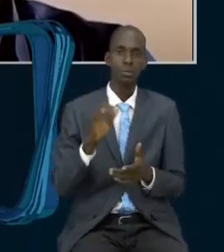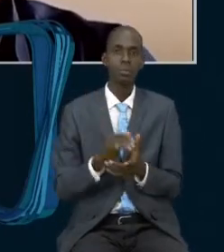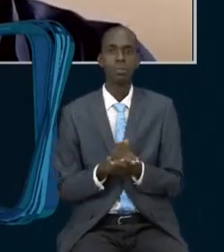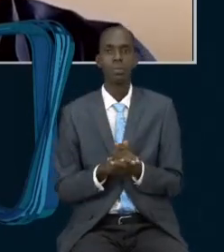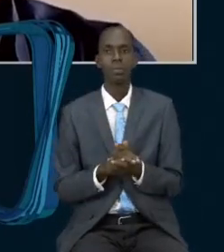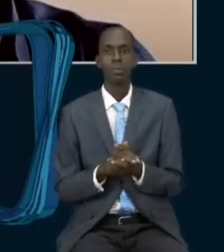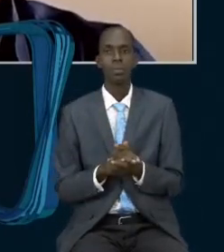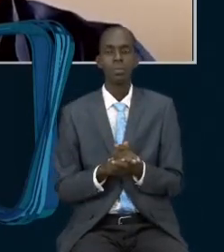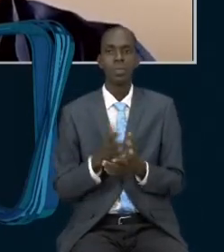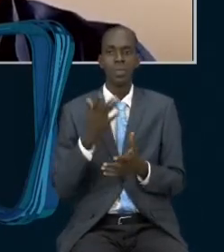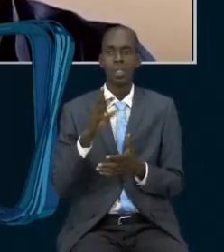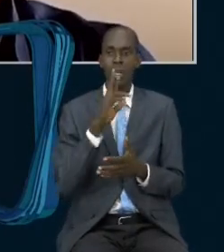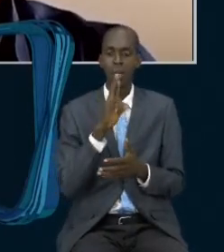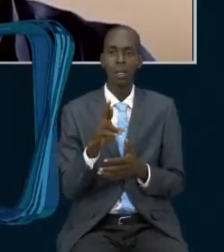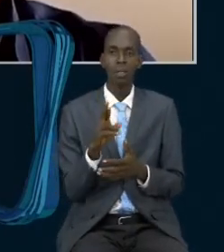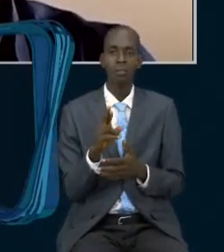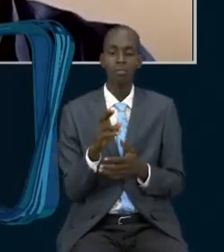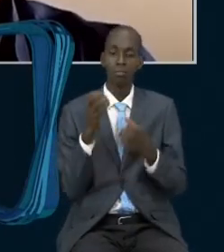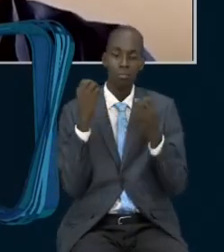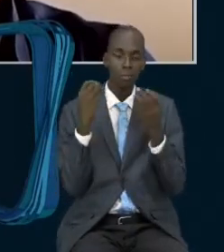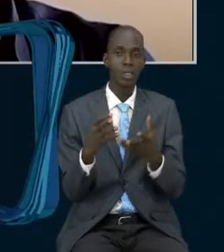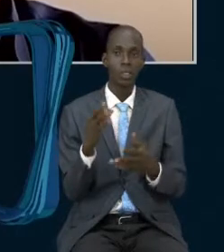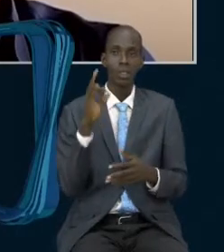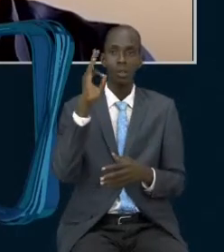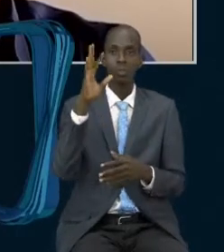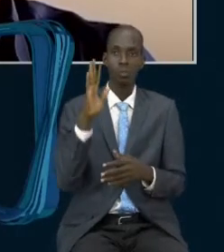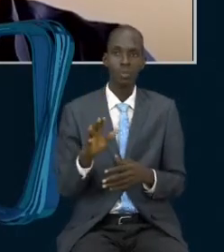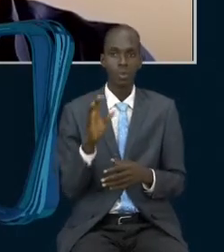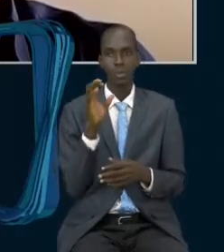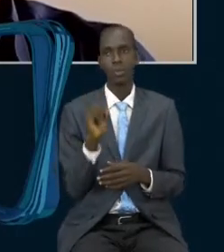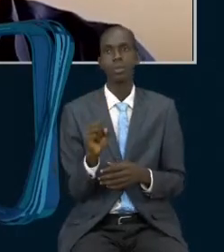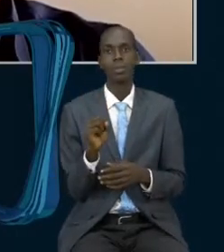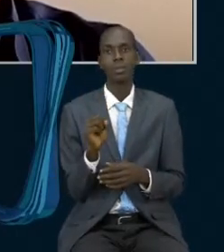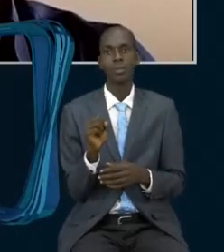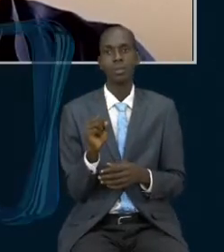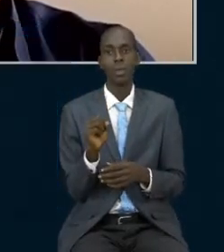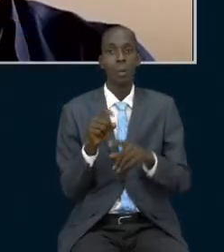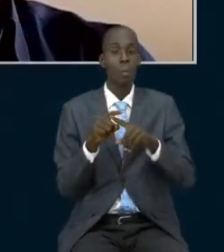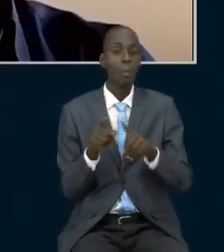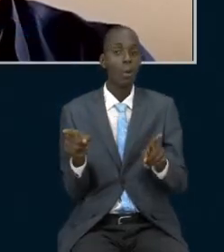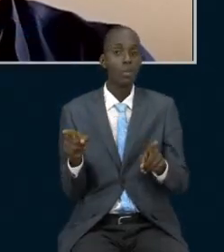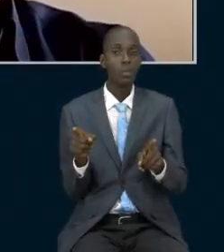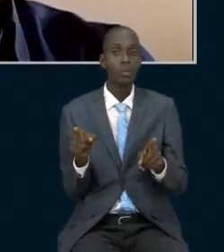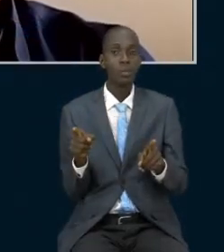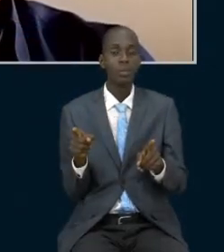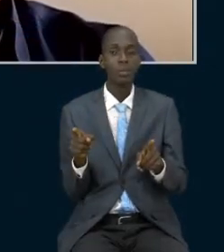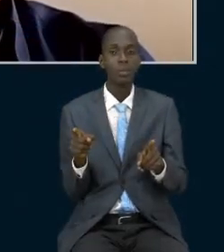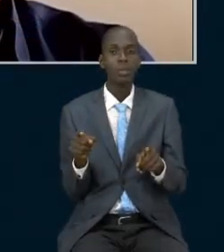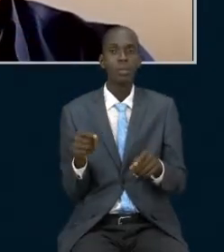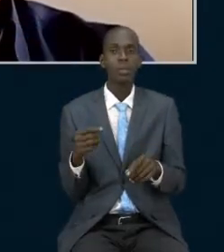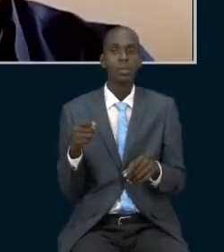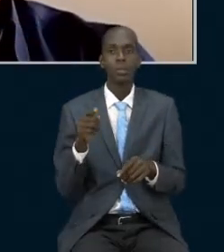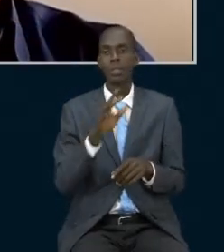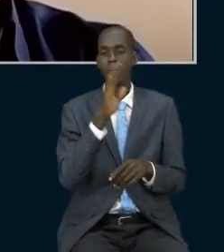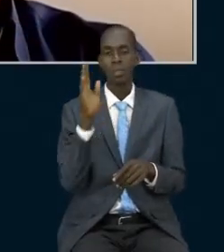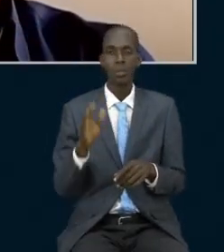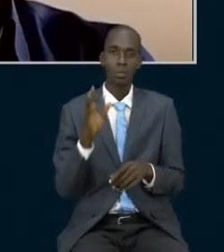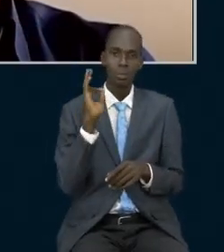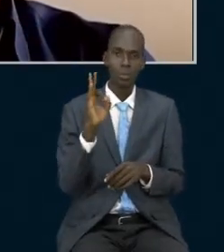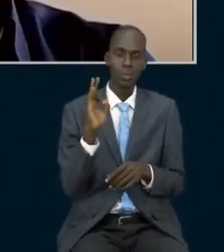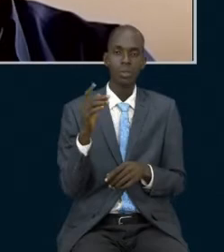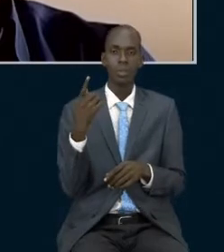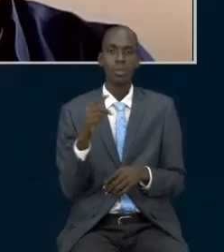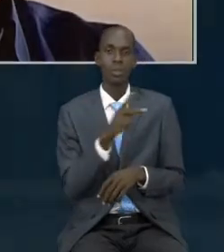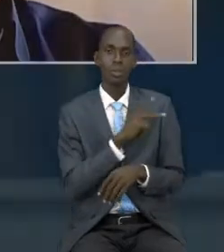many preachers, many ministers, orators, but they never preach the kingdom.